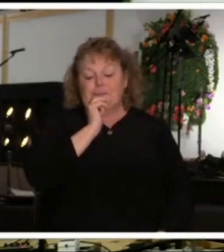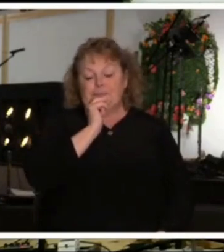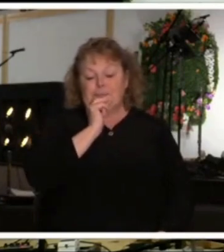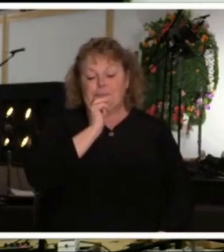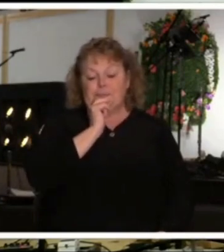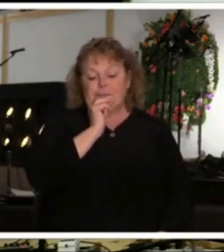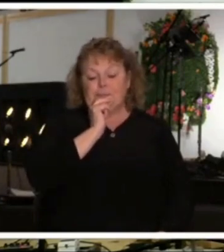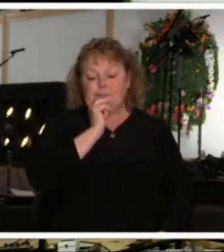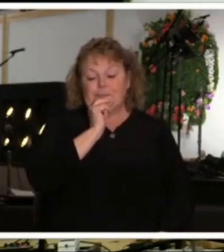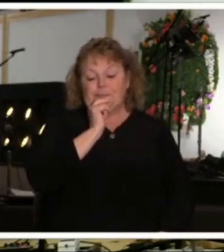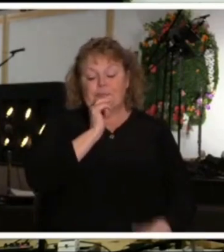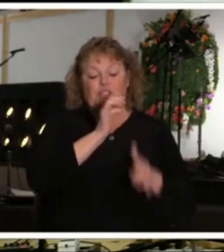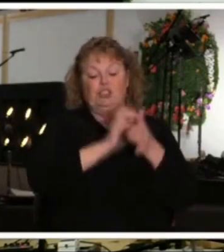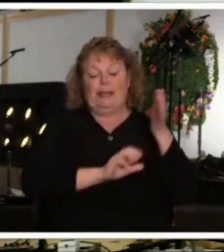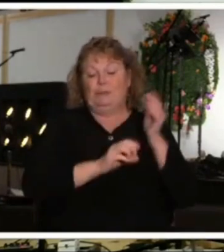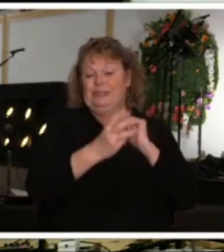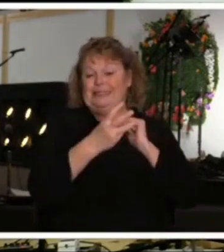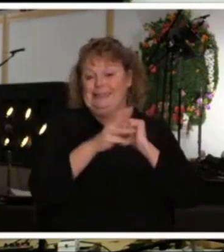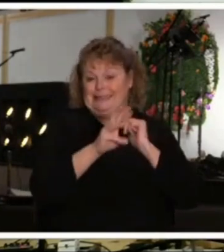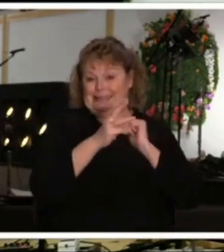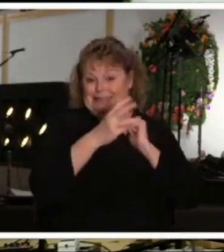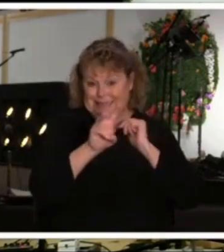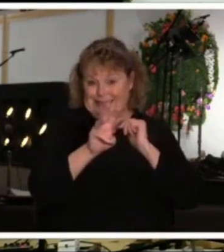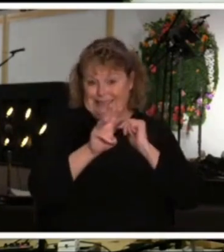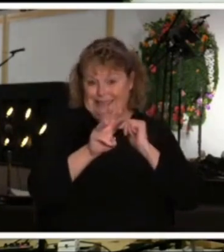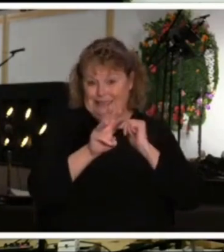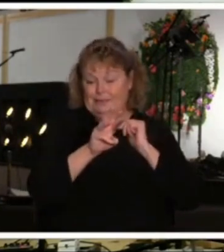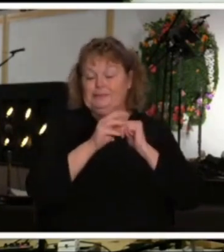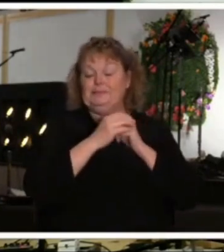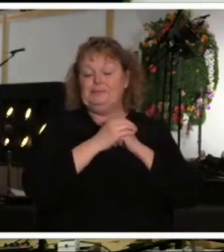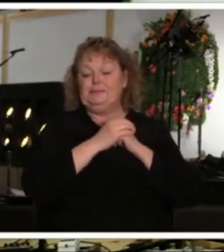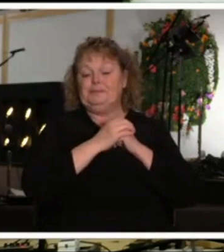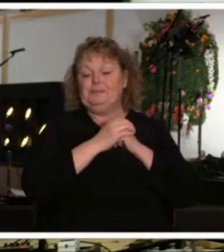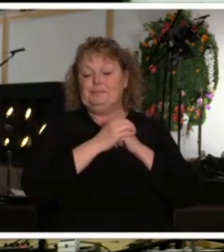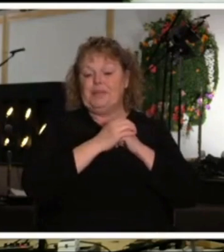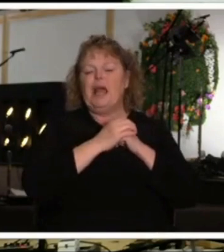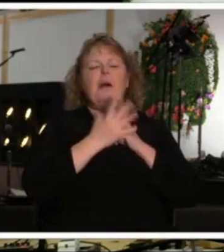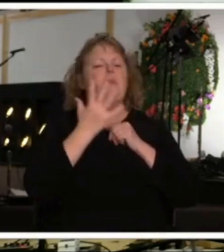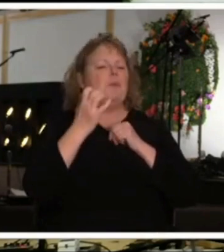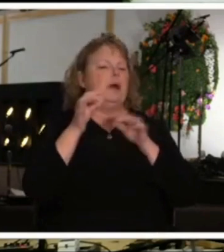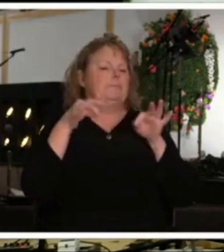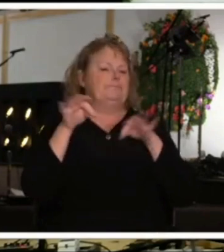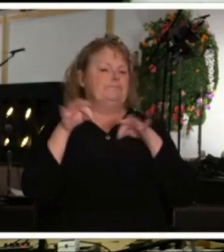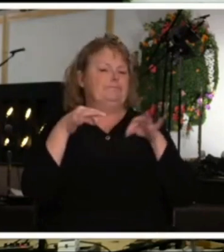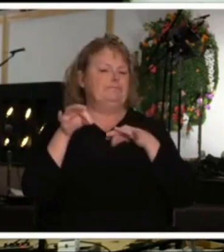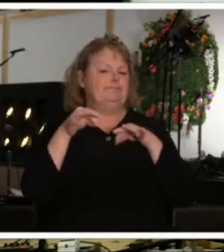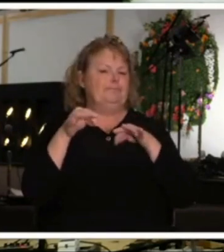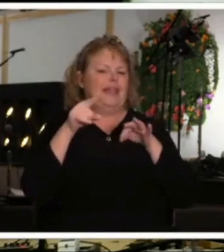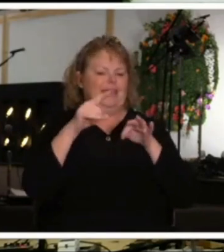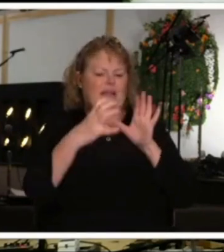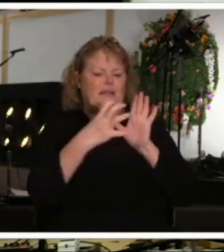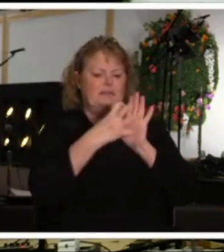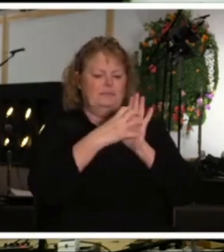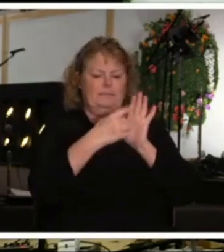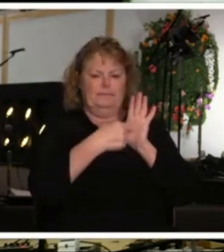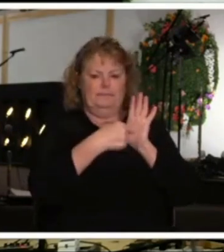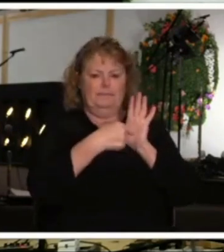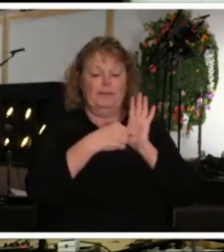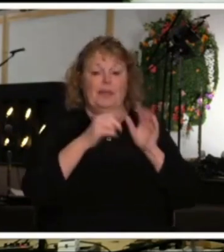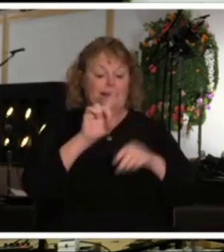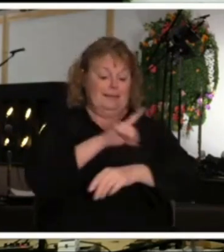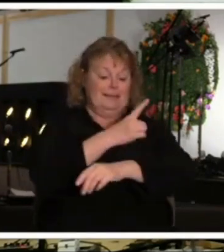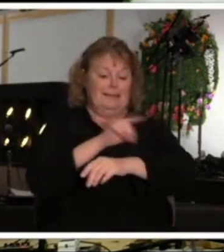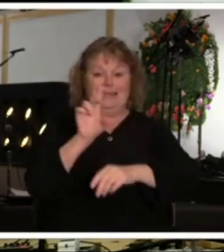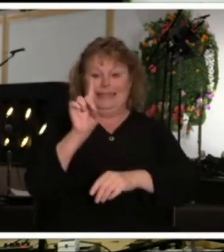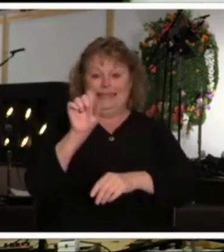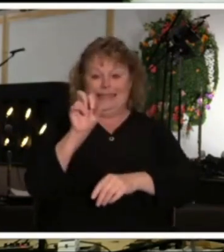We'll be looking in chapter 16 as our primary text. But I want to give you a little background. This is the passage about David being